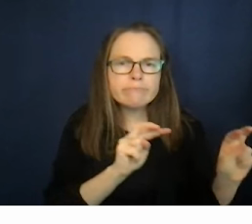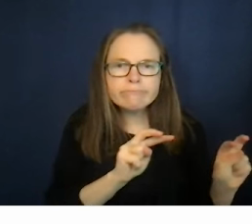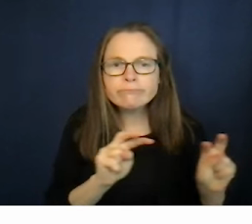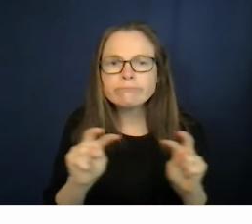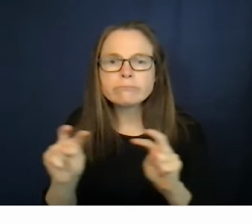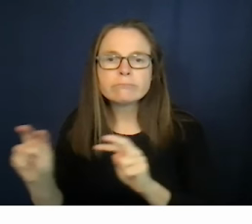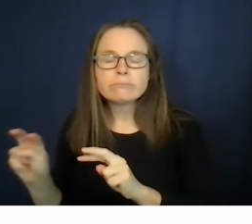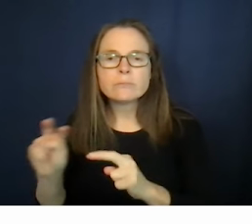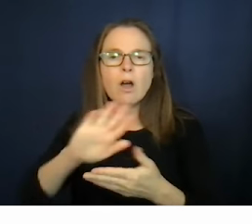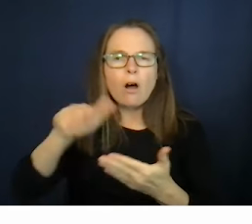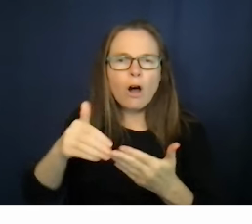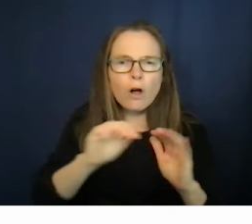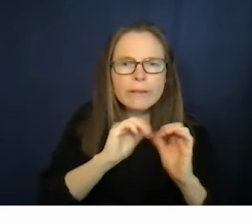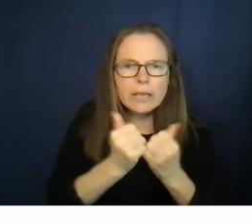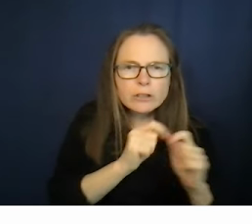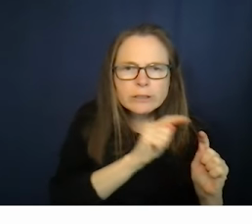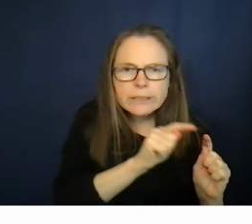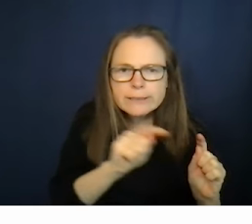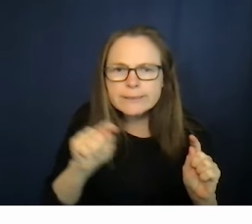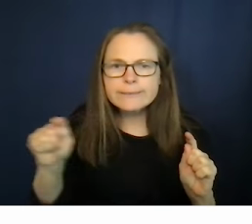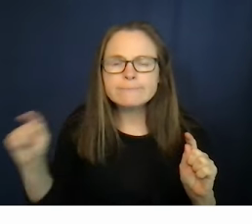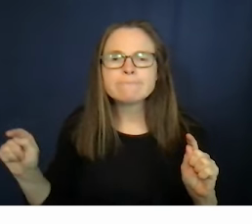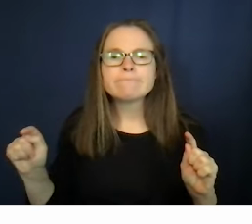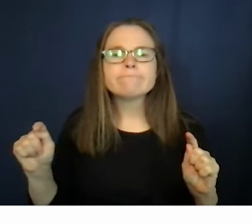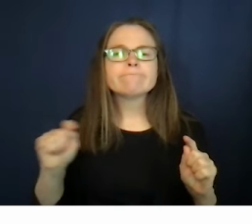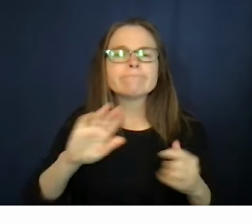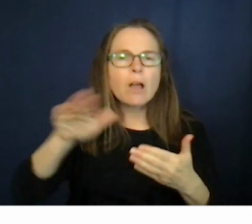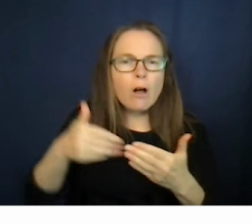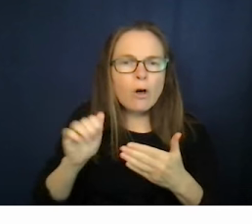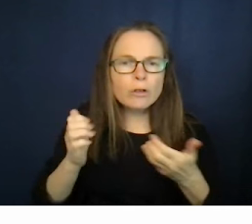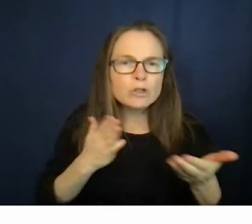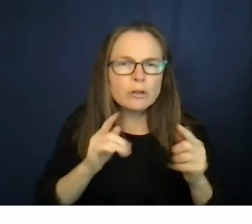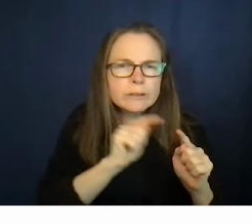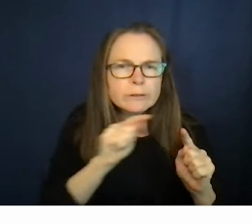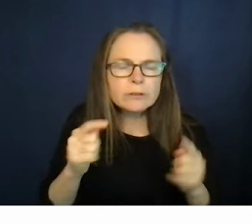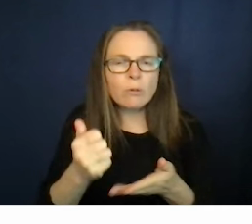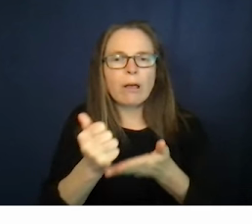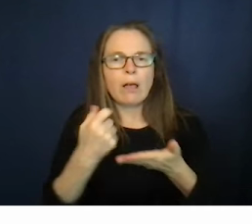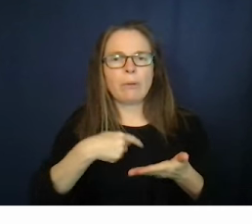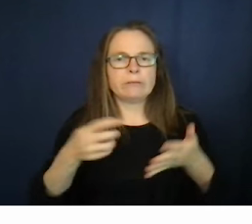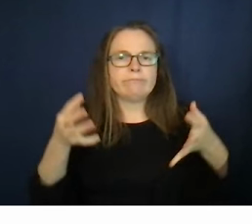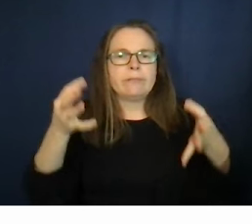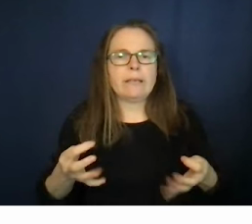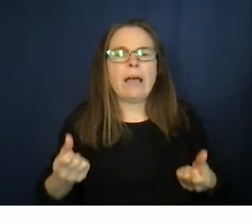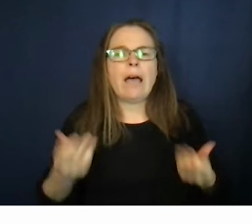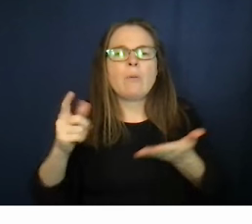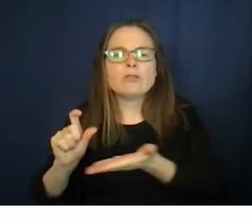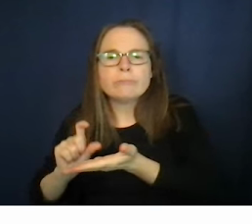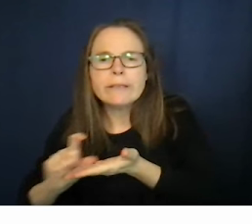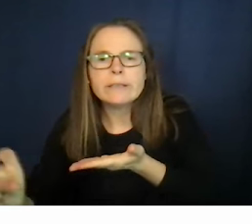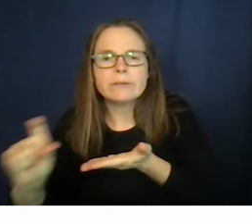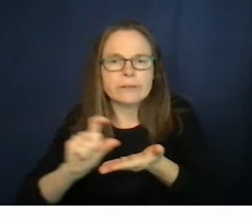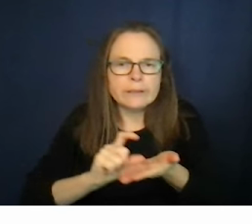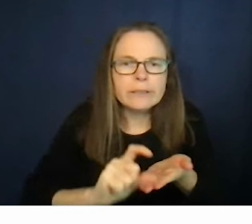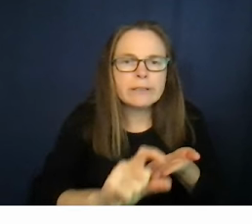board at all agencies that we're considering and the services and start to determine how much we can allocate for